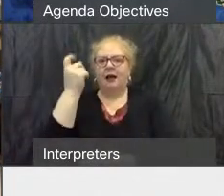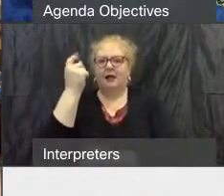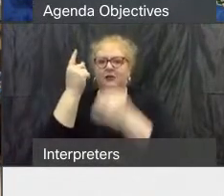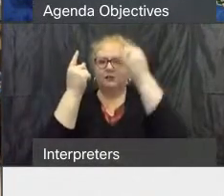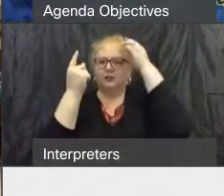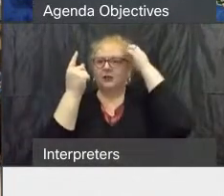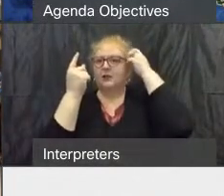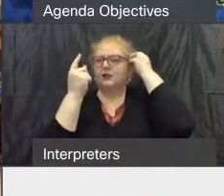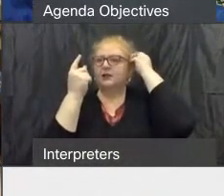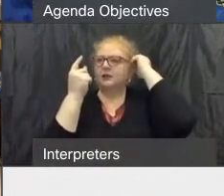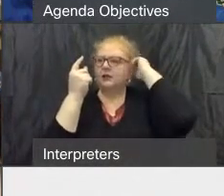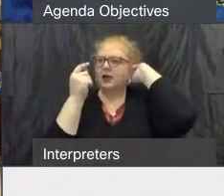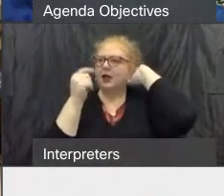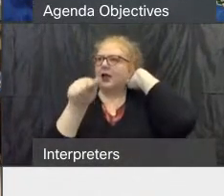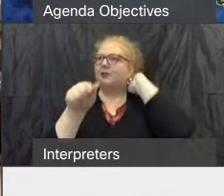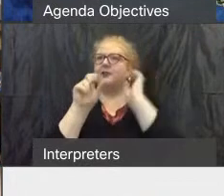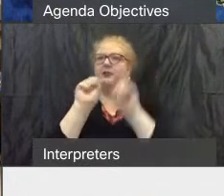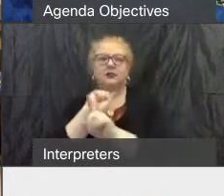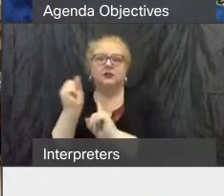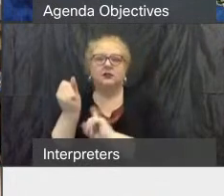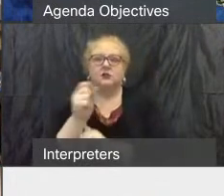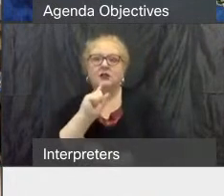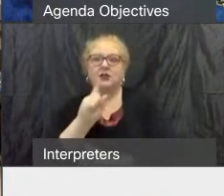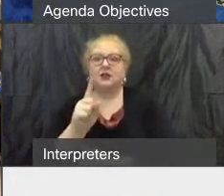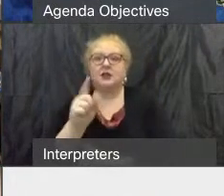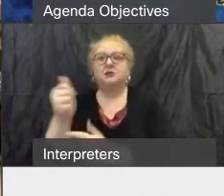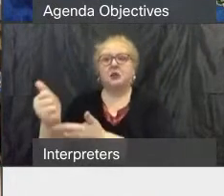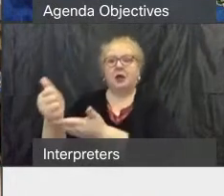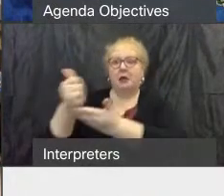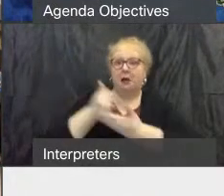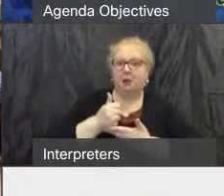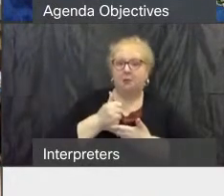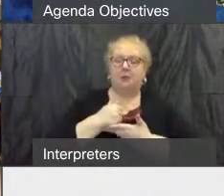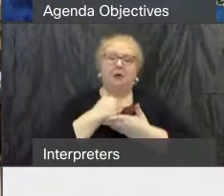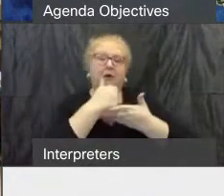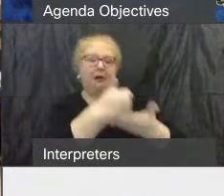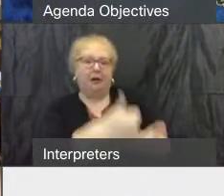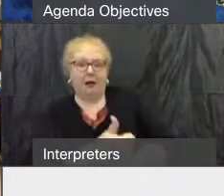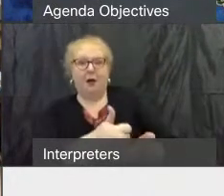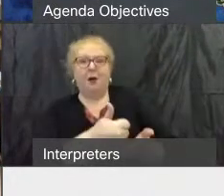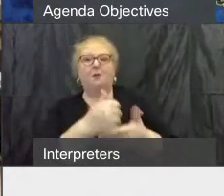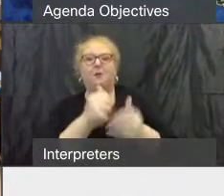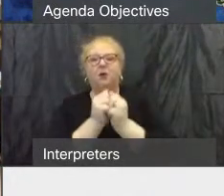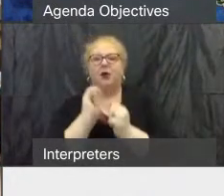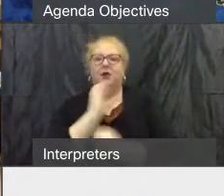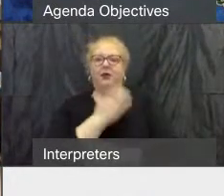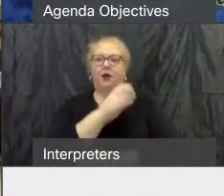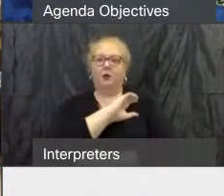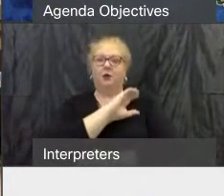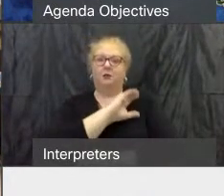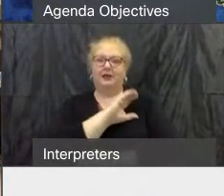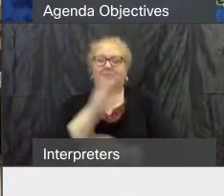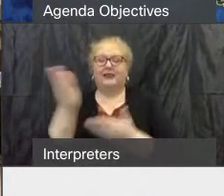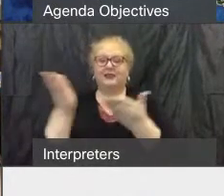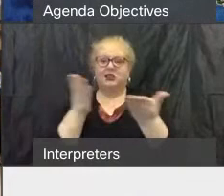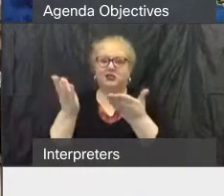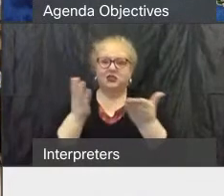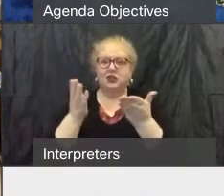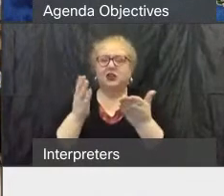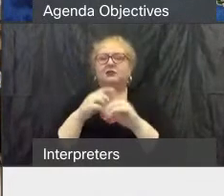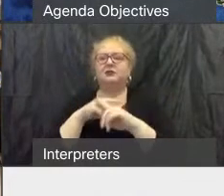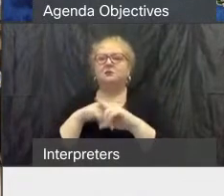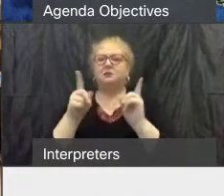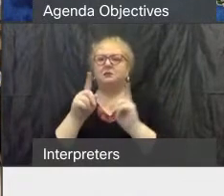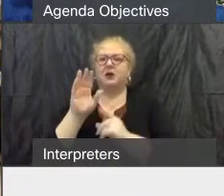they help us, we help them with Camac Village as it relates to police services. And I was trying to get an understanding from either you, Mayor, or the city